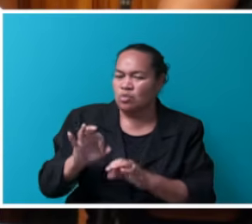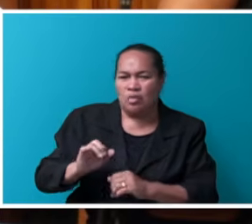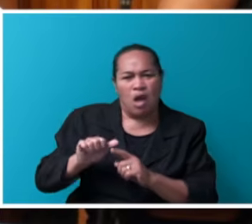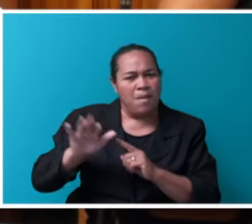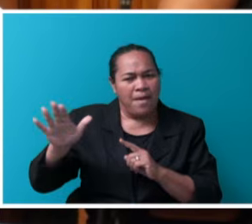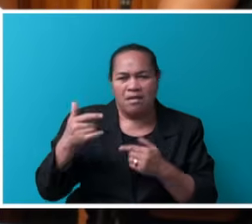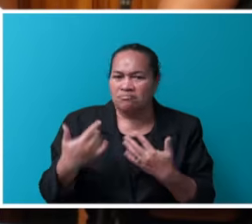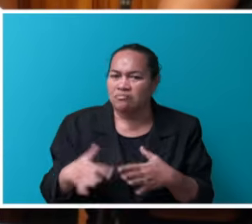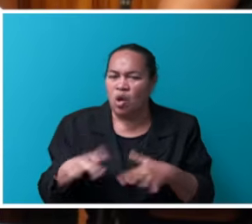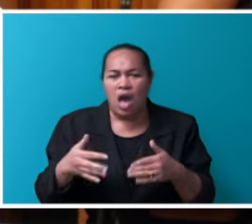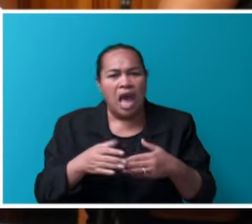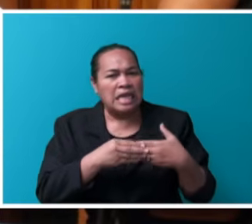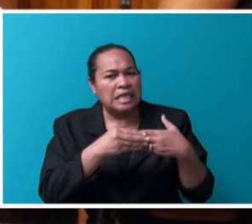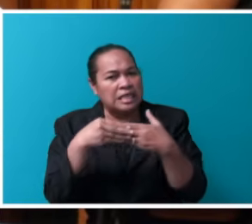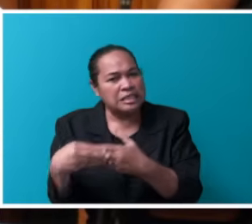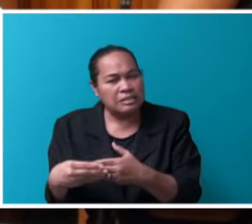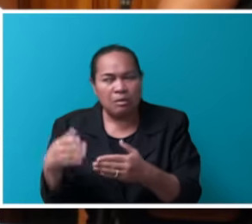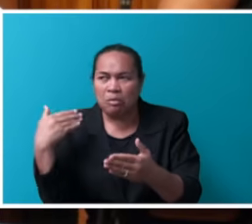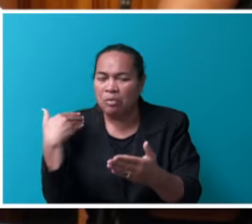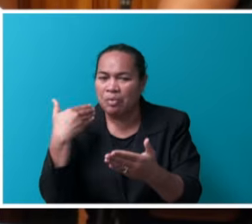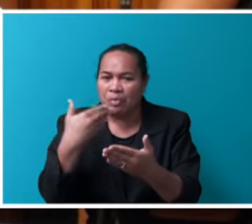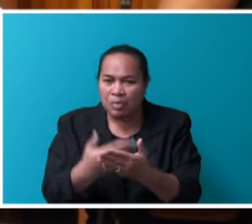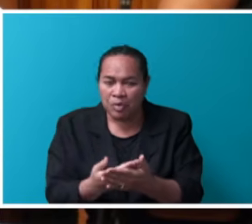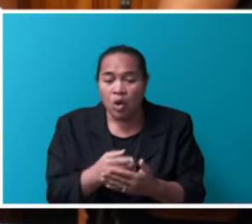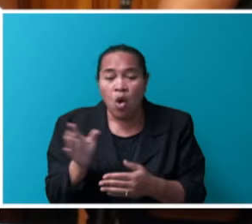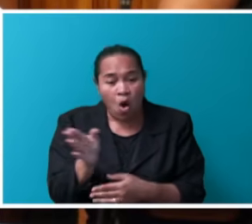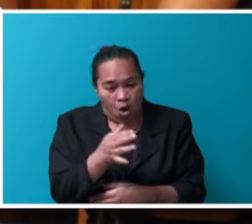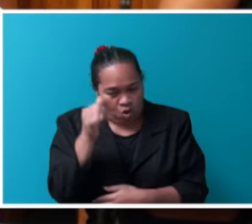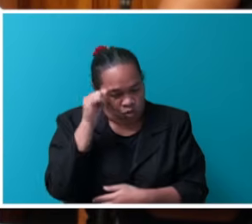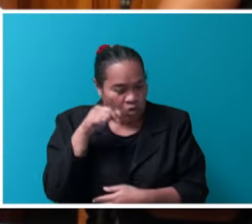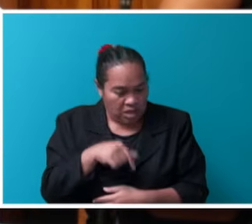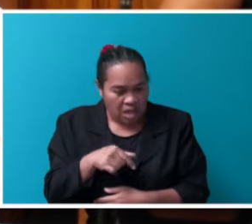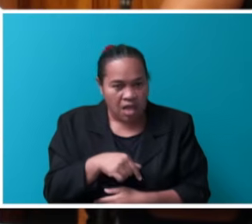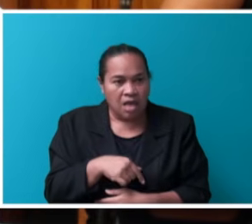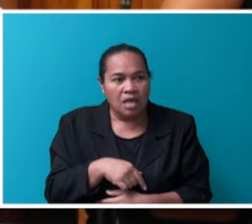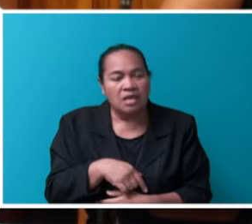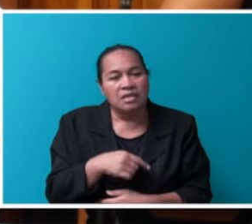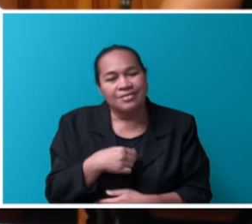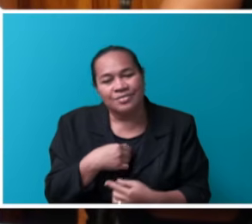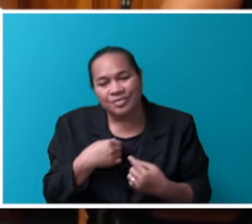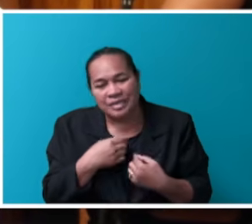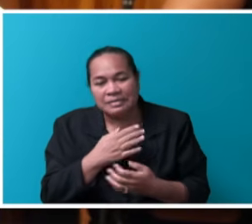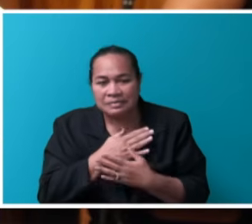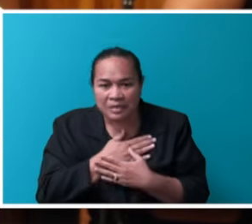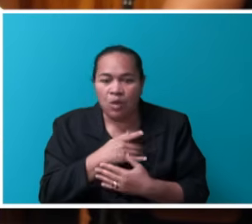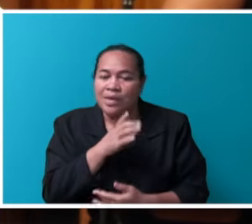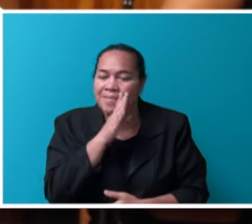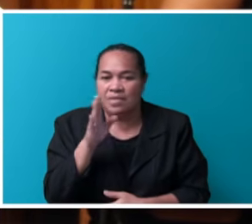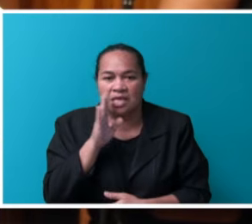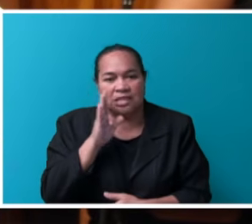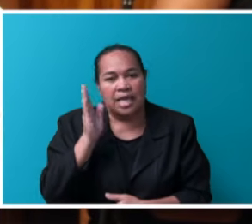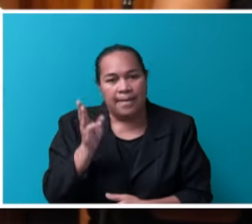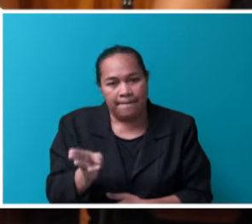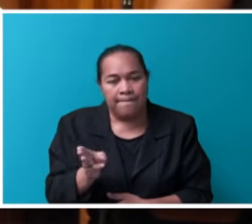years. And we all know this side and in this house that he will be sorely missed.